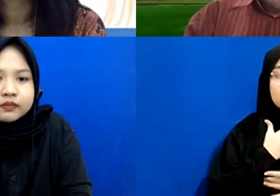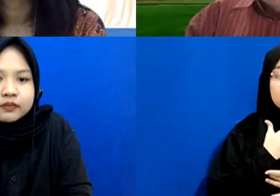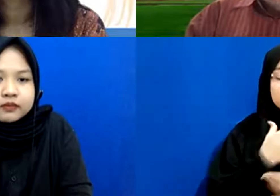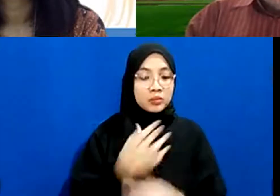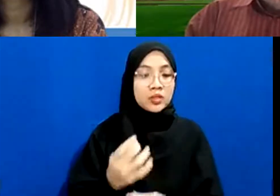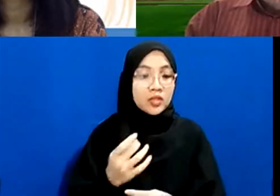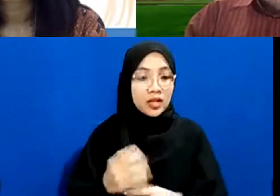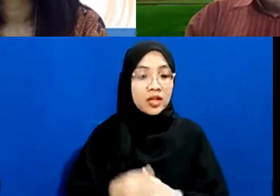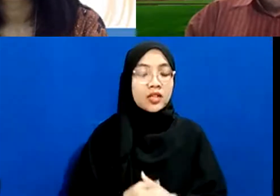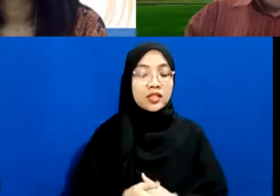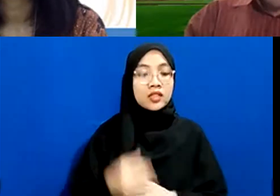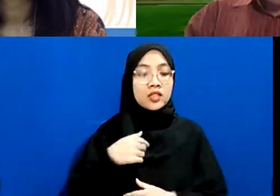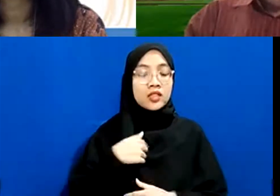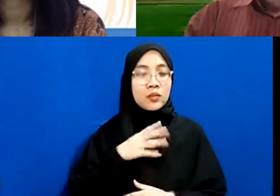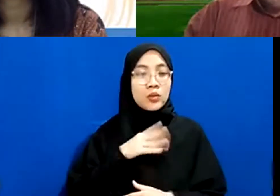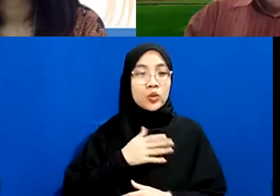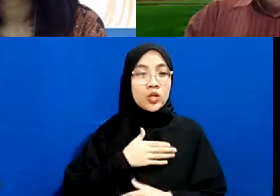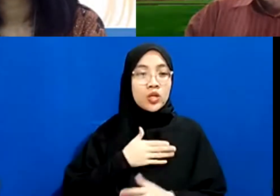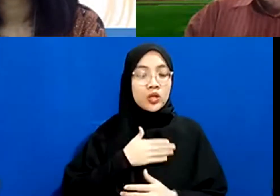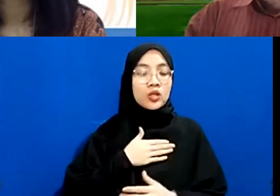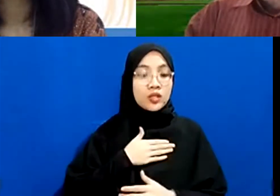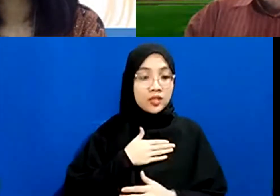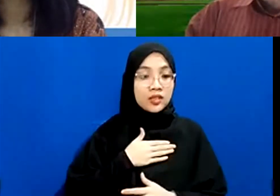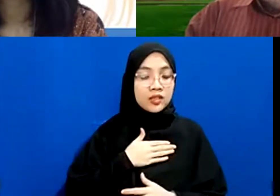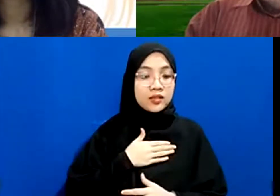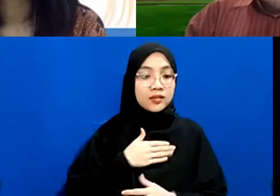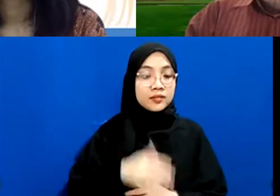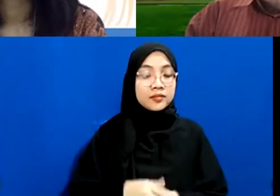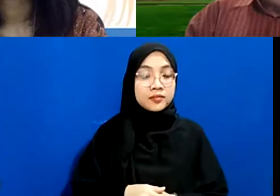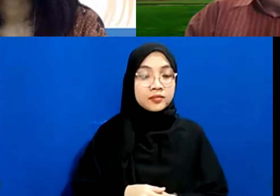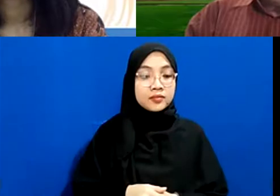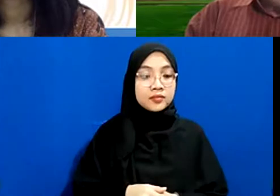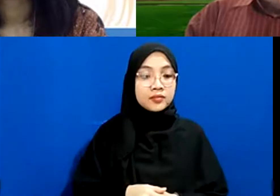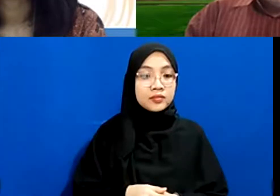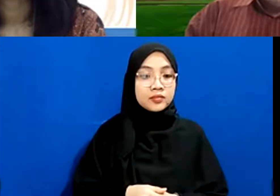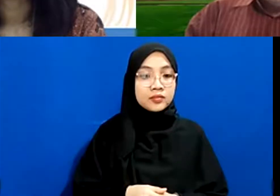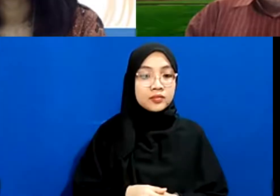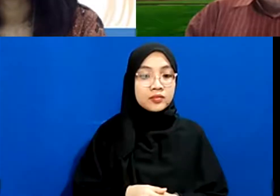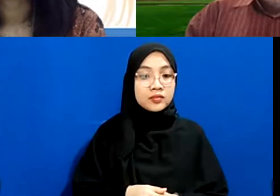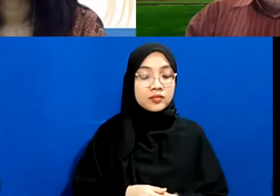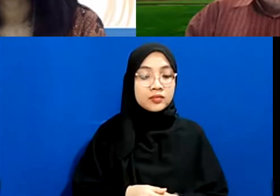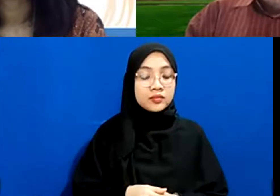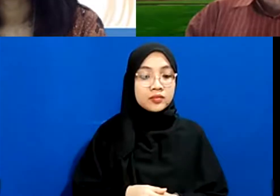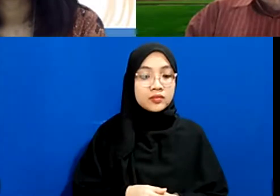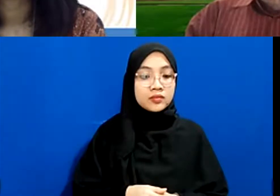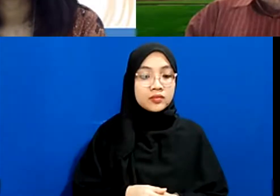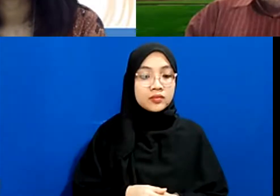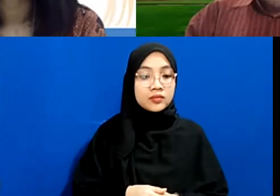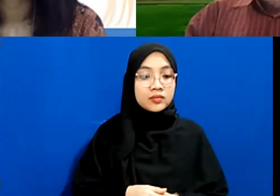of a study of any nature that has looked at that divide.